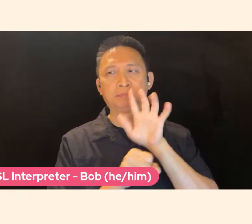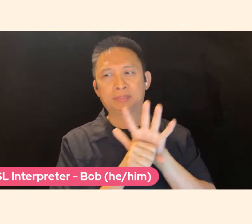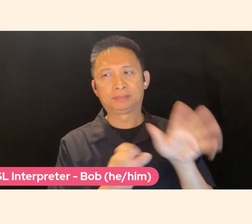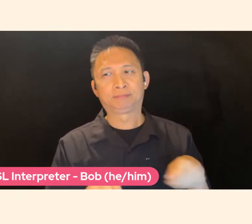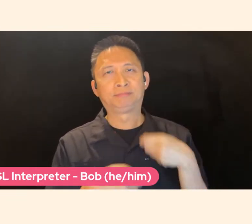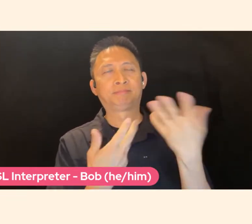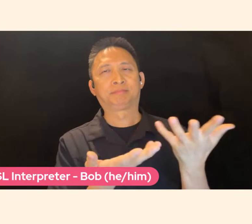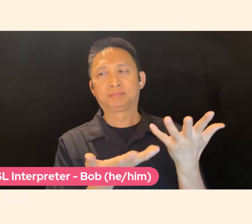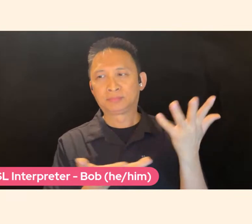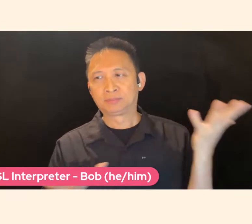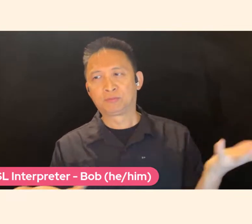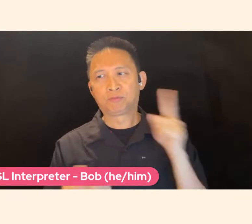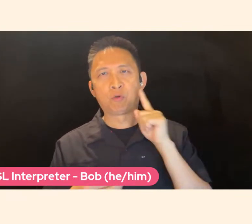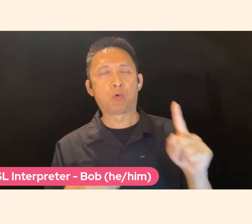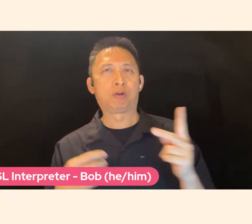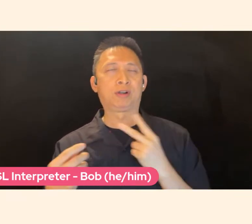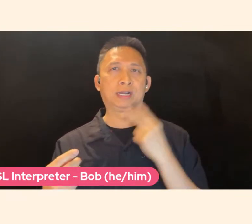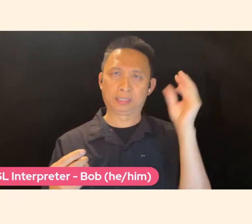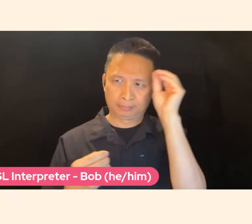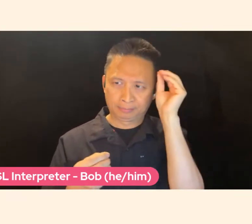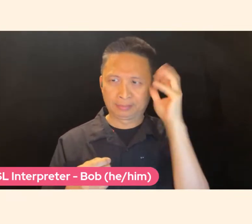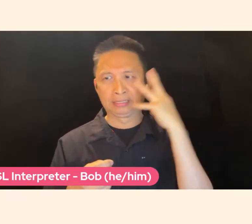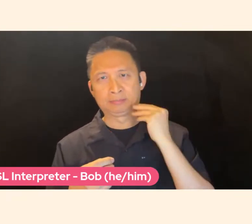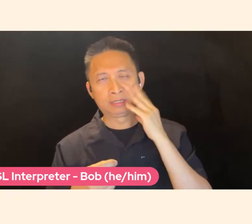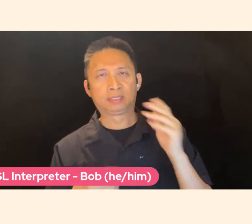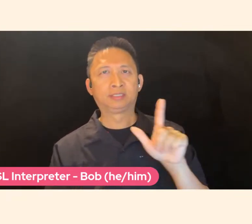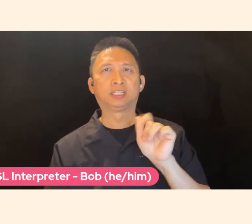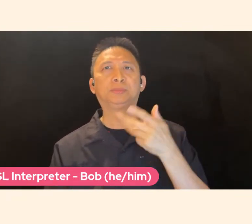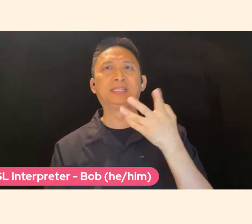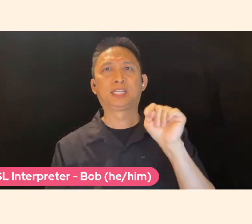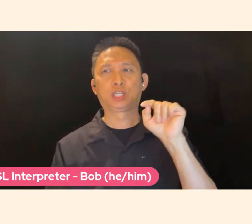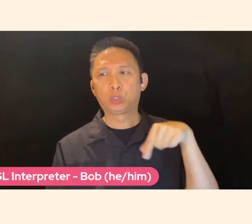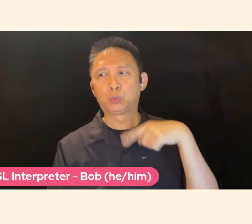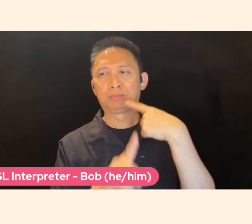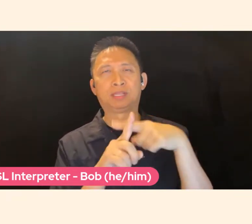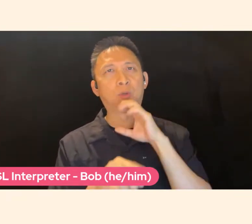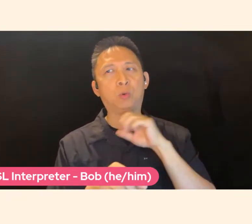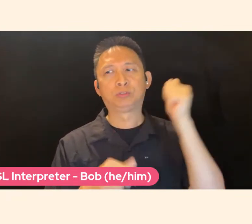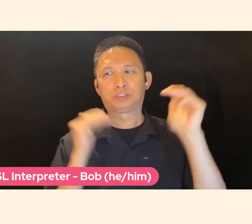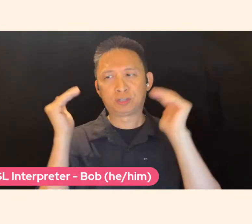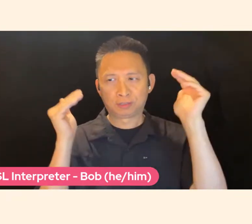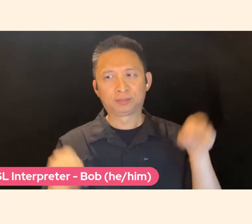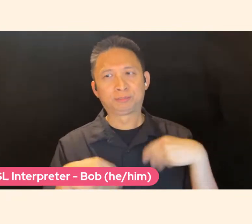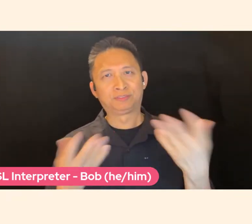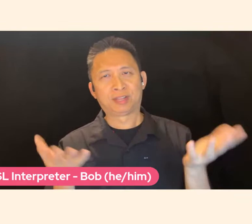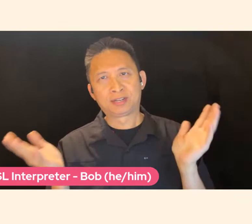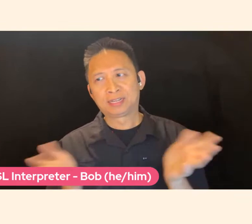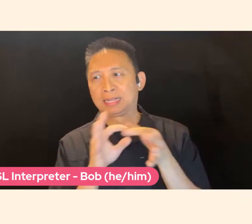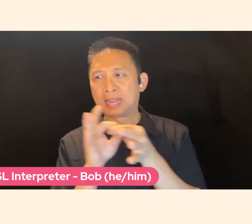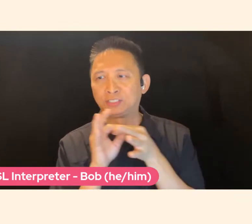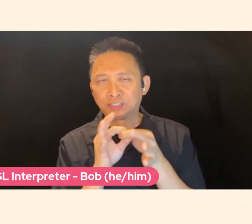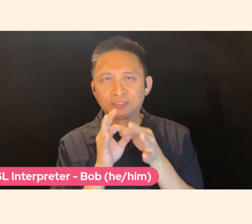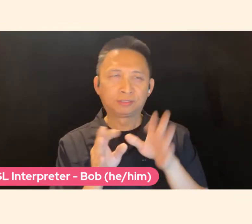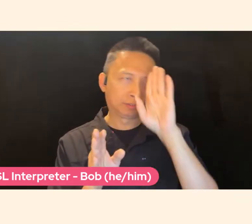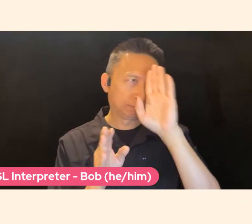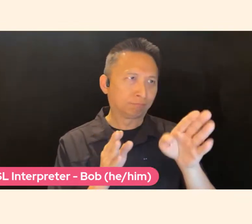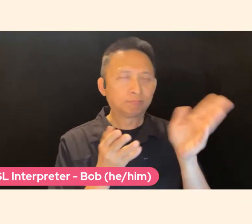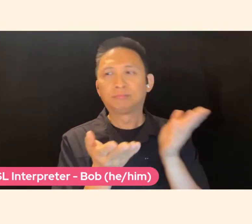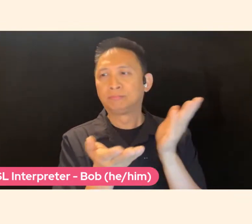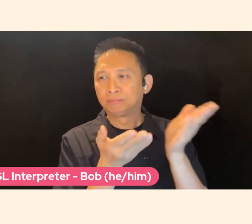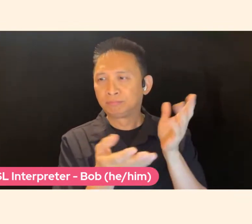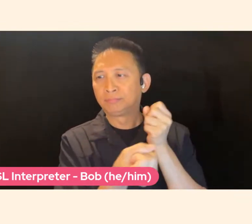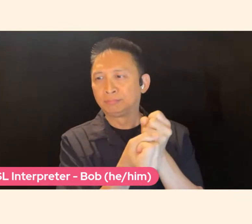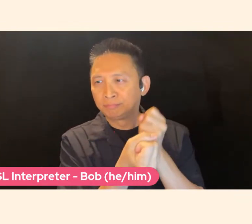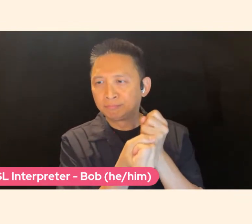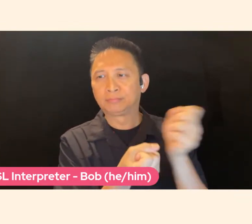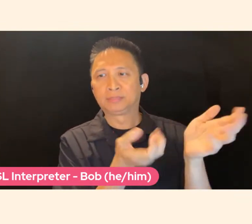connections, offering support. We provide housing, direct services, community programs tailored to the unique challenges of